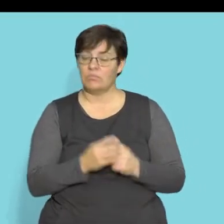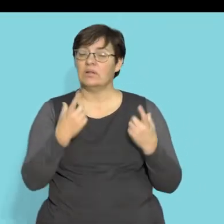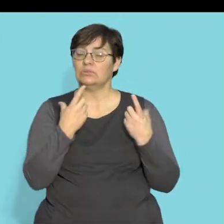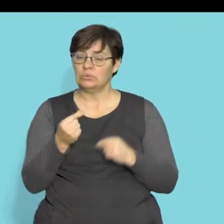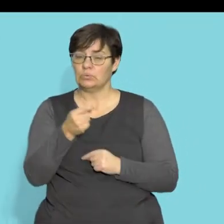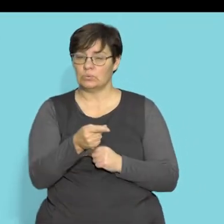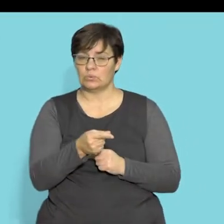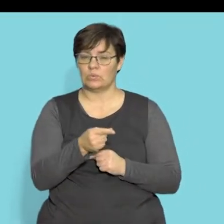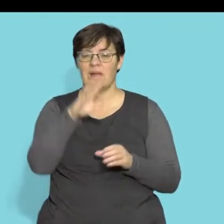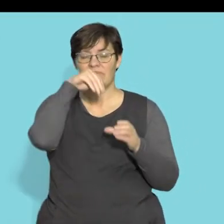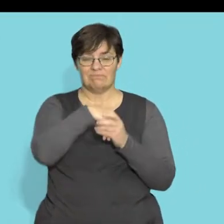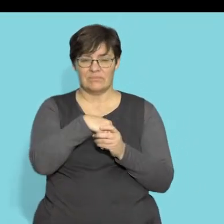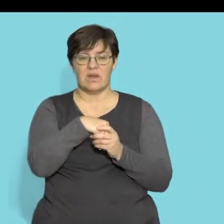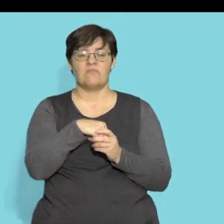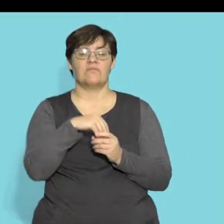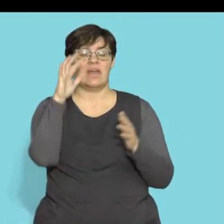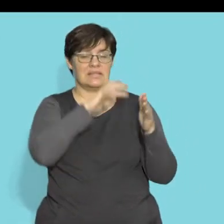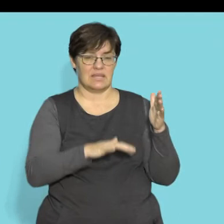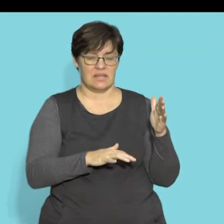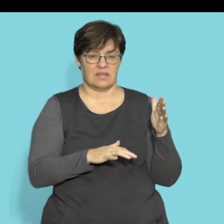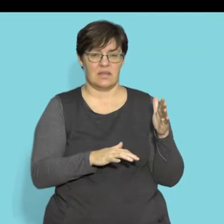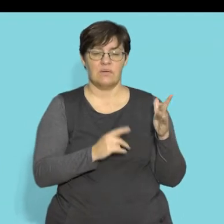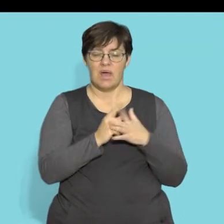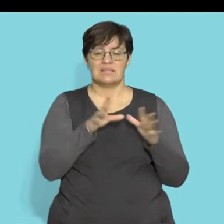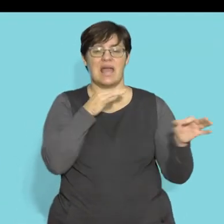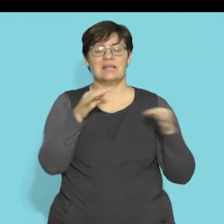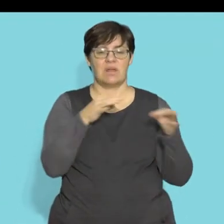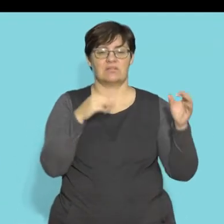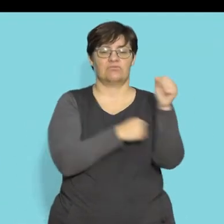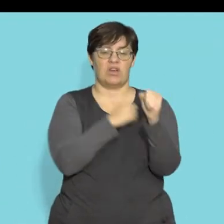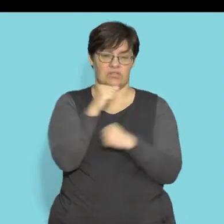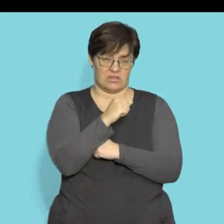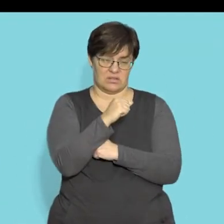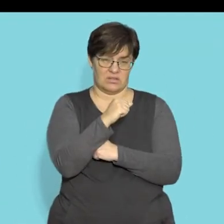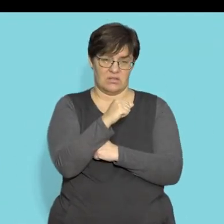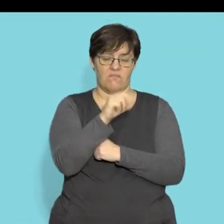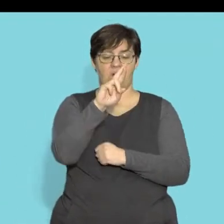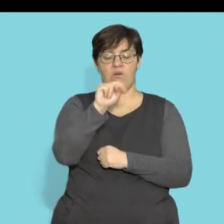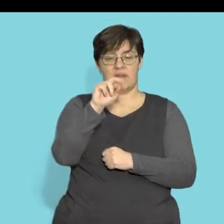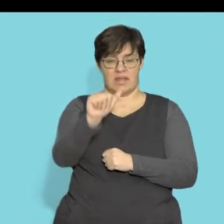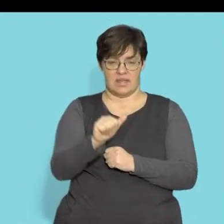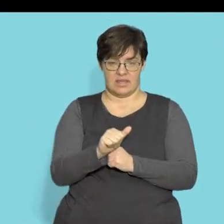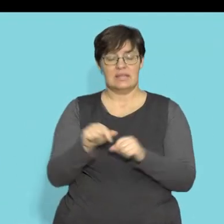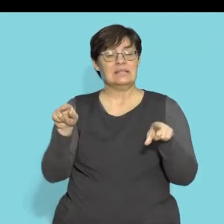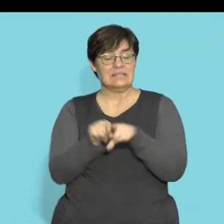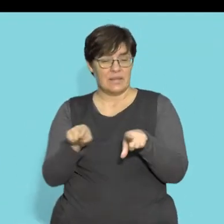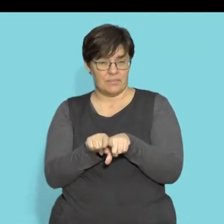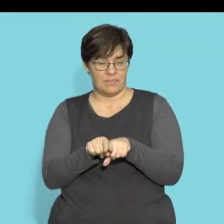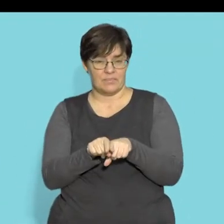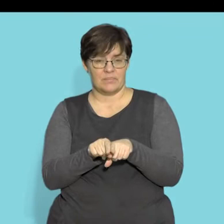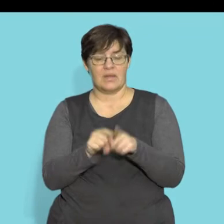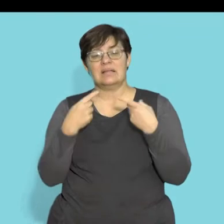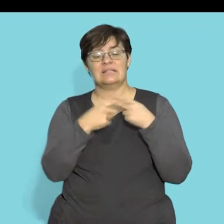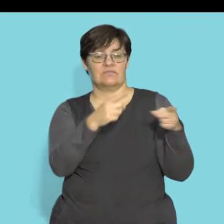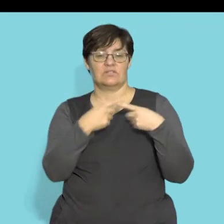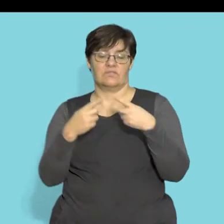in this part of the aspect of the essay is being able to describe the structure of the RNA as well as